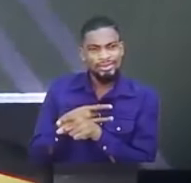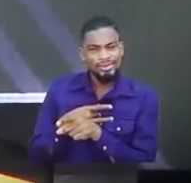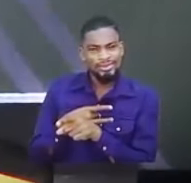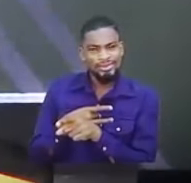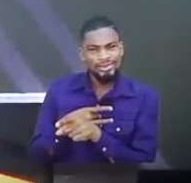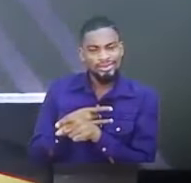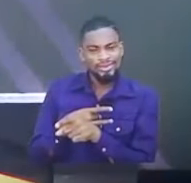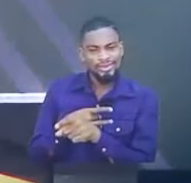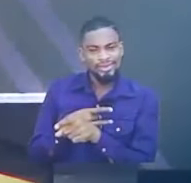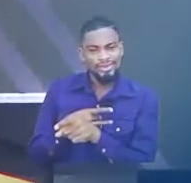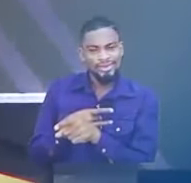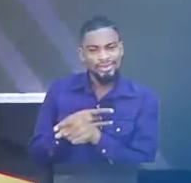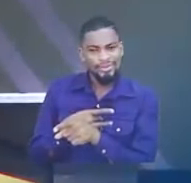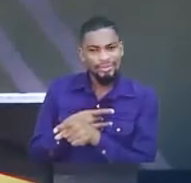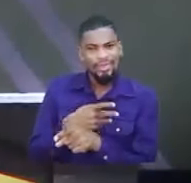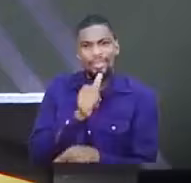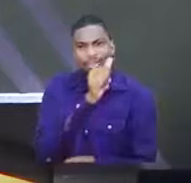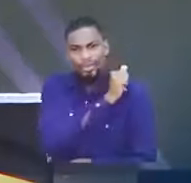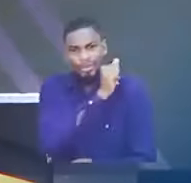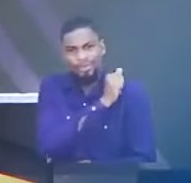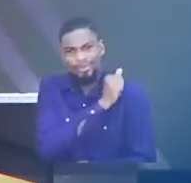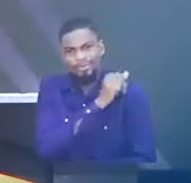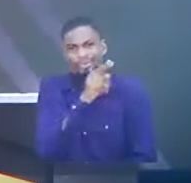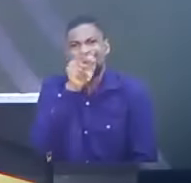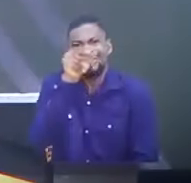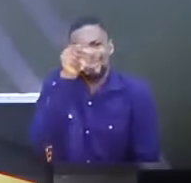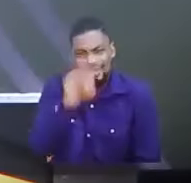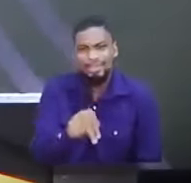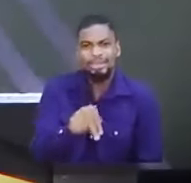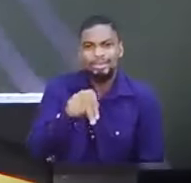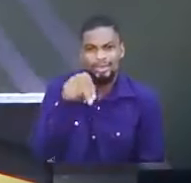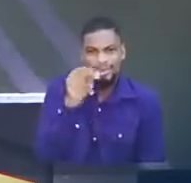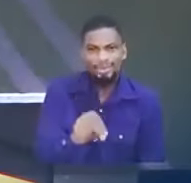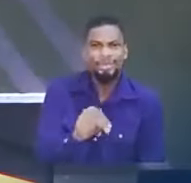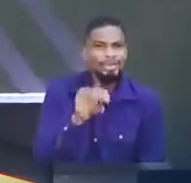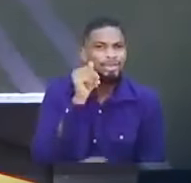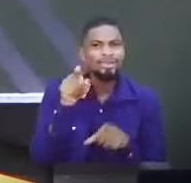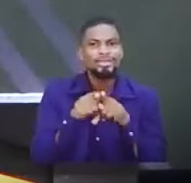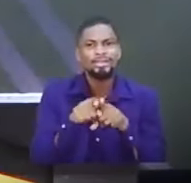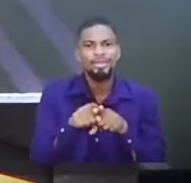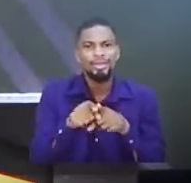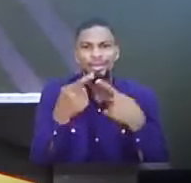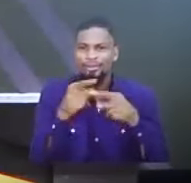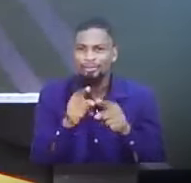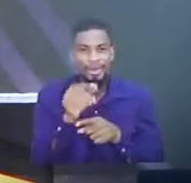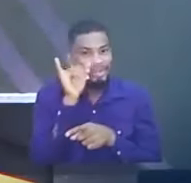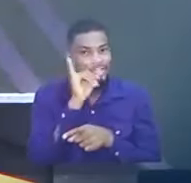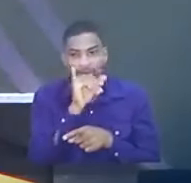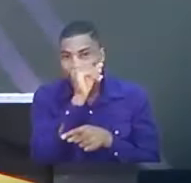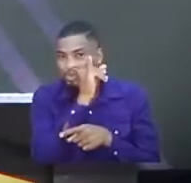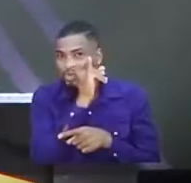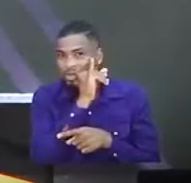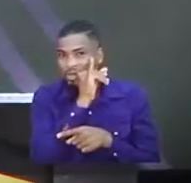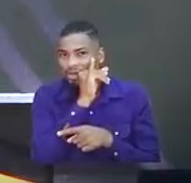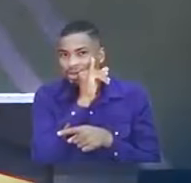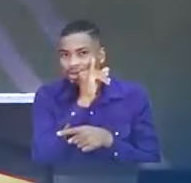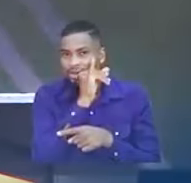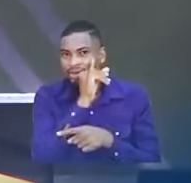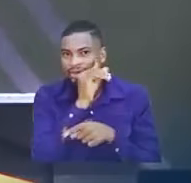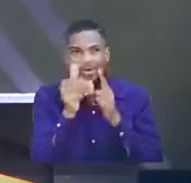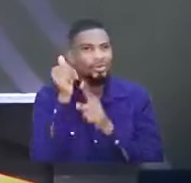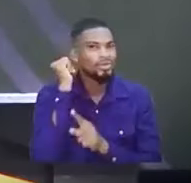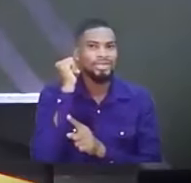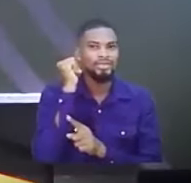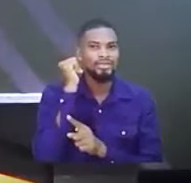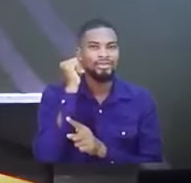But she wanted her. But such a thing was not done in Israel. No. So scripture says that